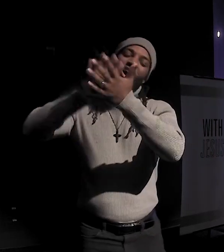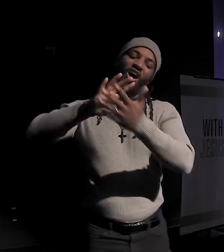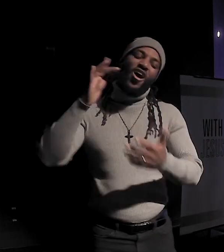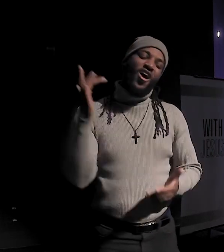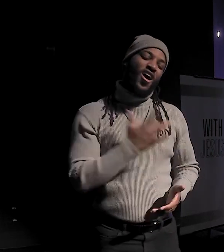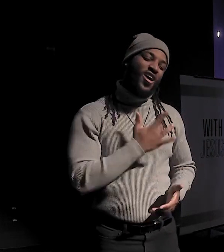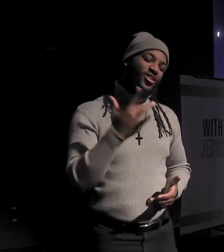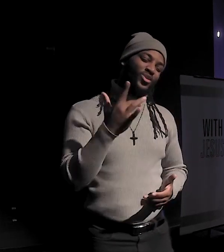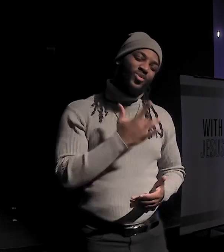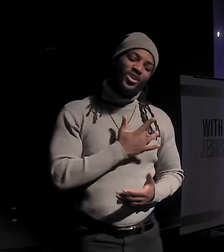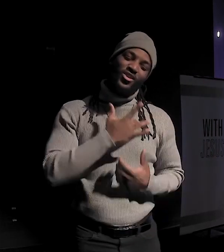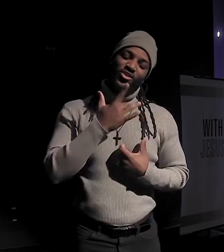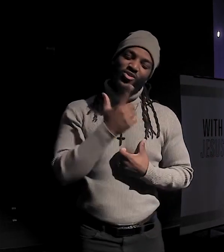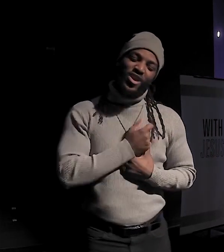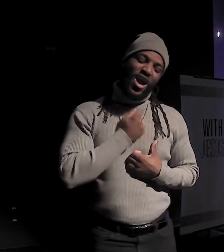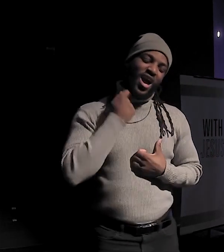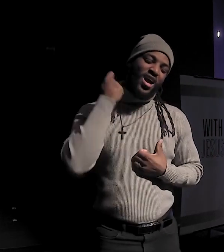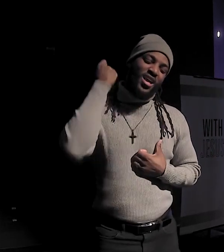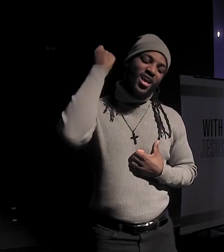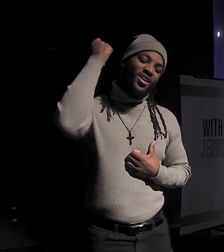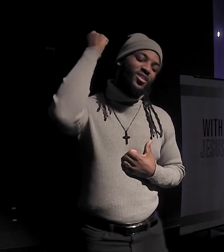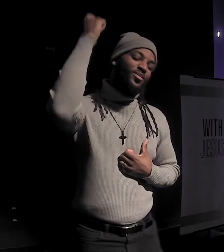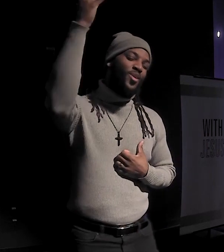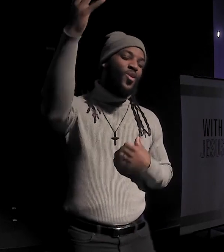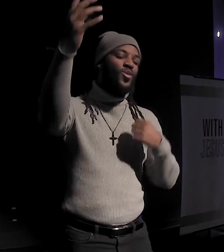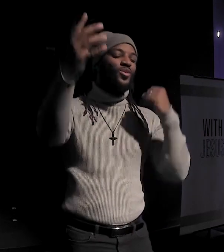praise. Our hearts will